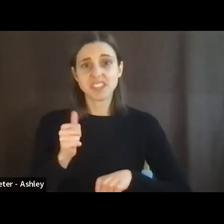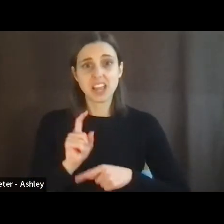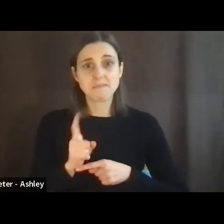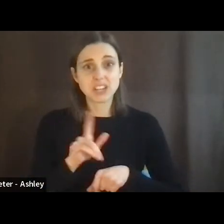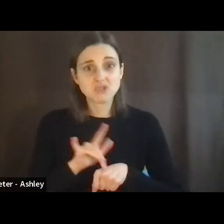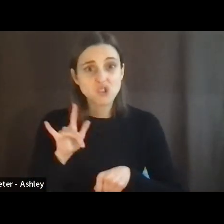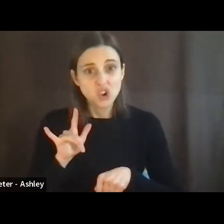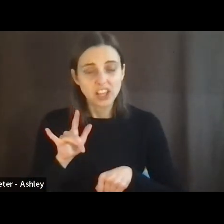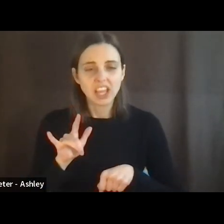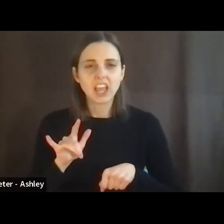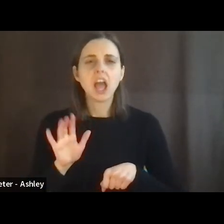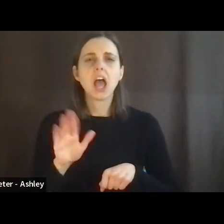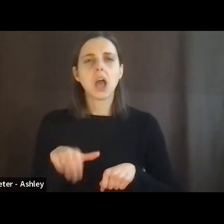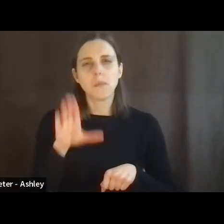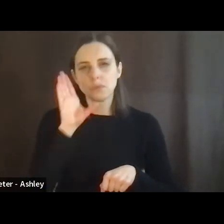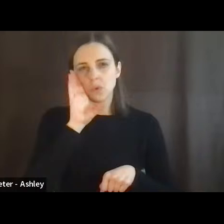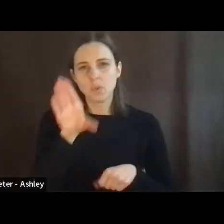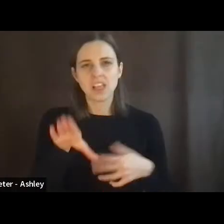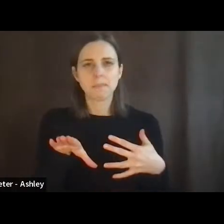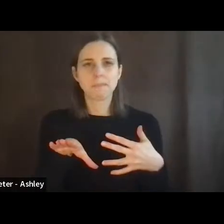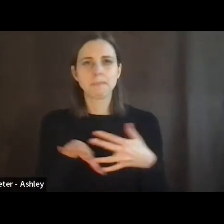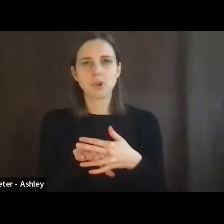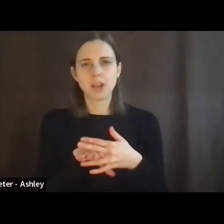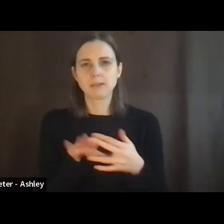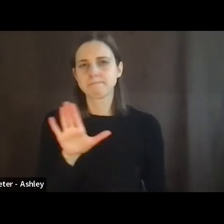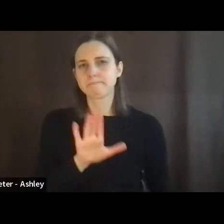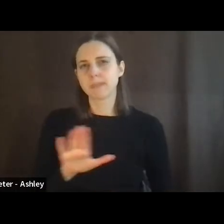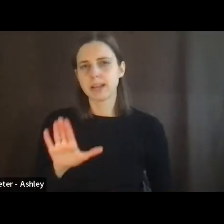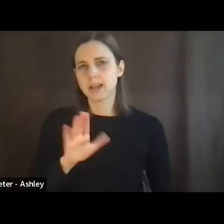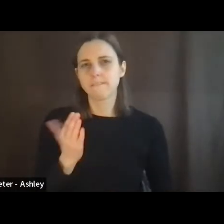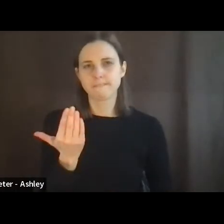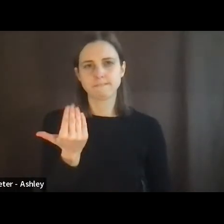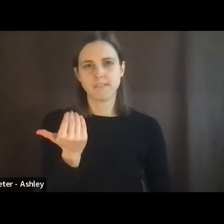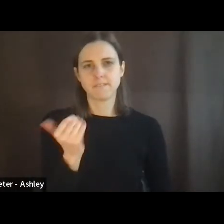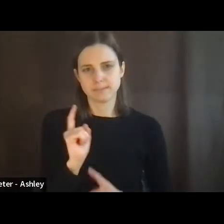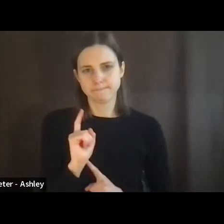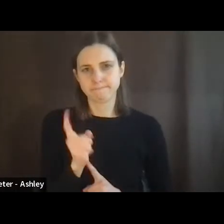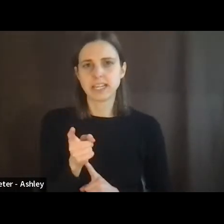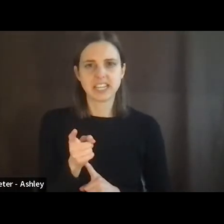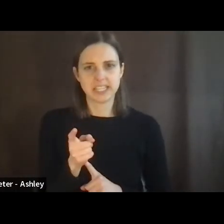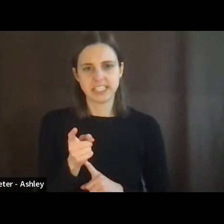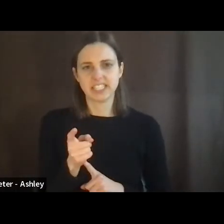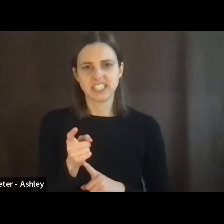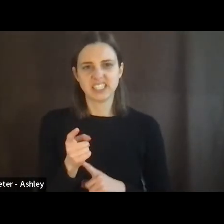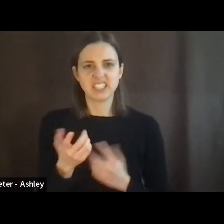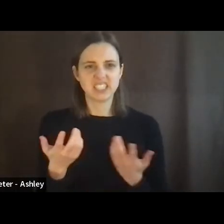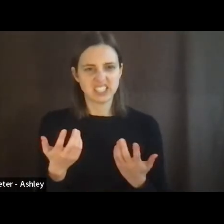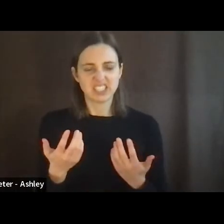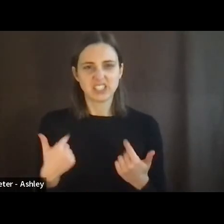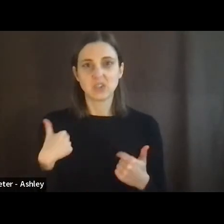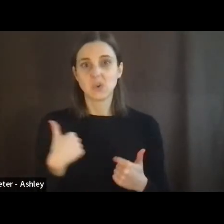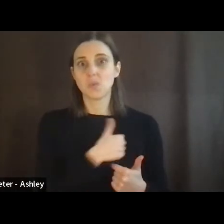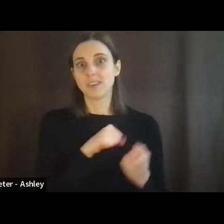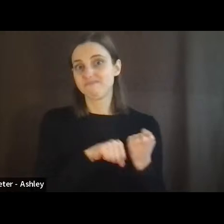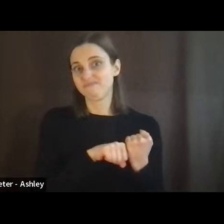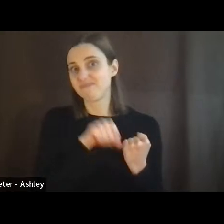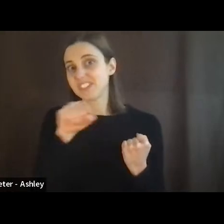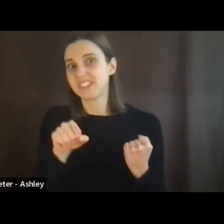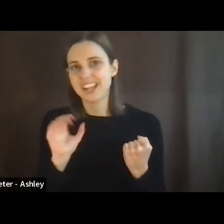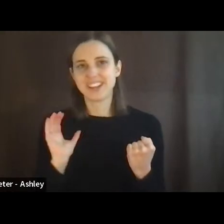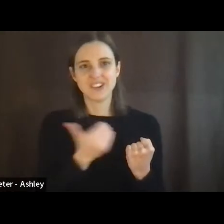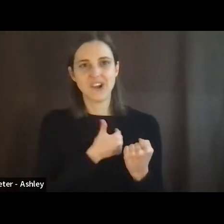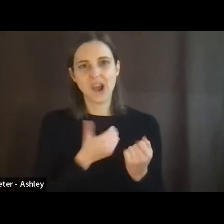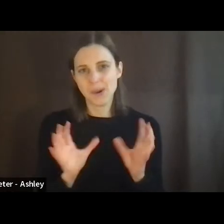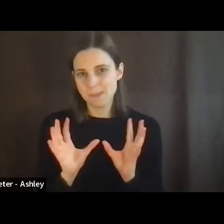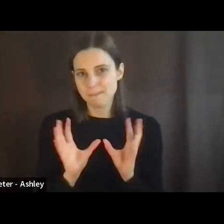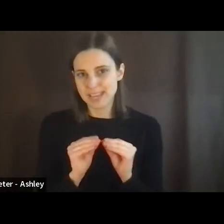We are going to take a break for about 15 minutes. You guys, as we extended our meeting to 3 hours, we heard you loud and clear. Let's not all